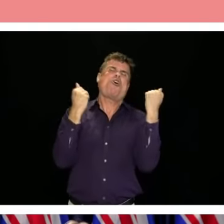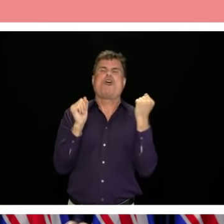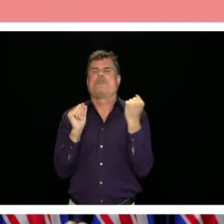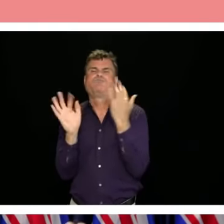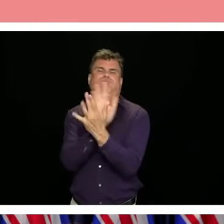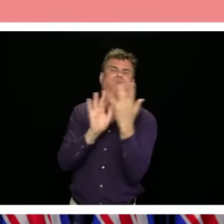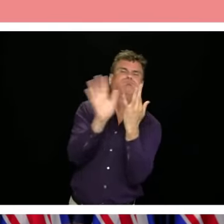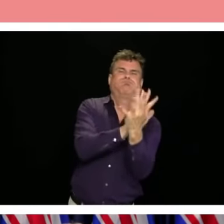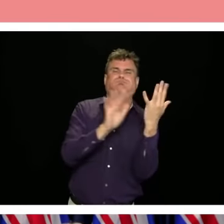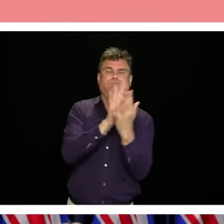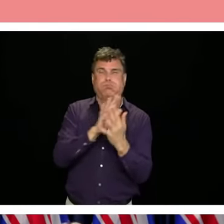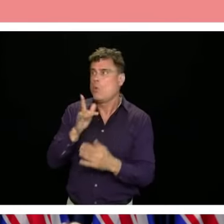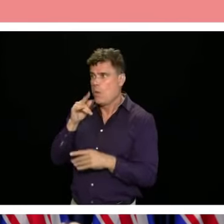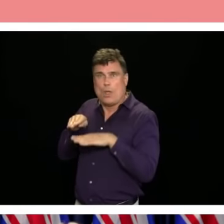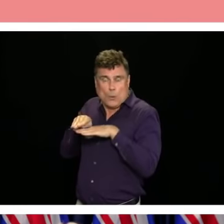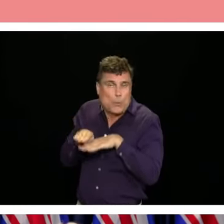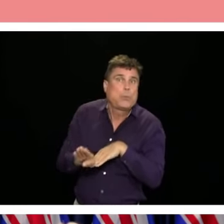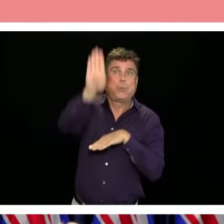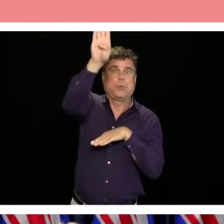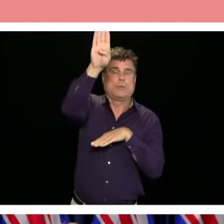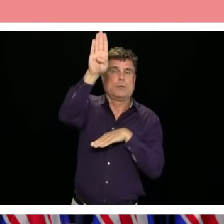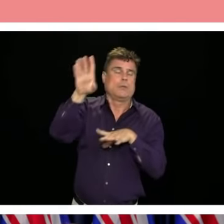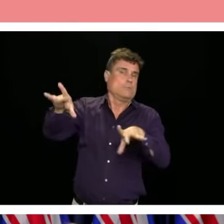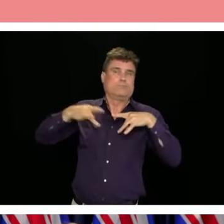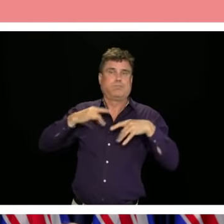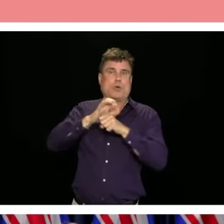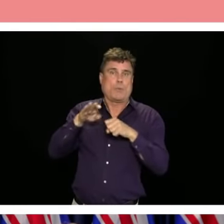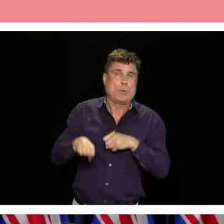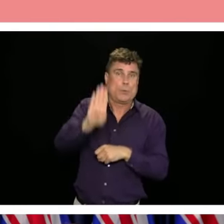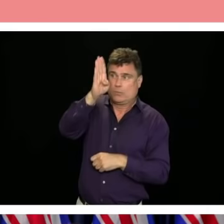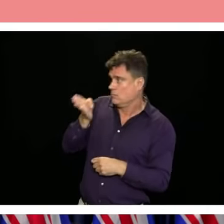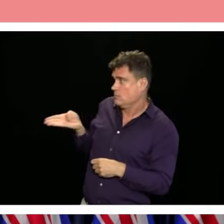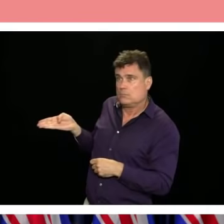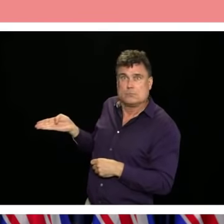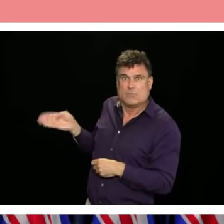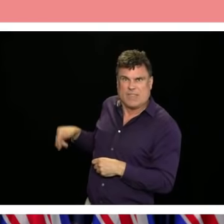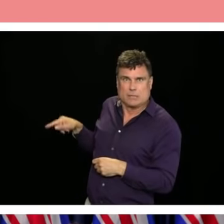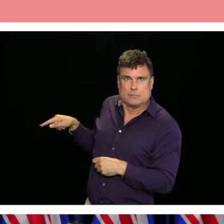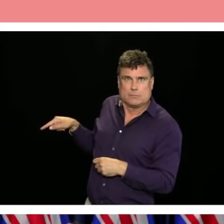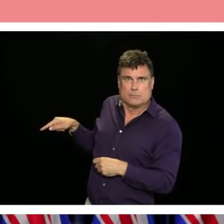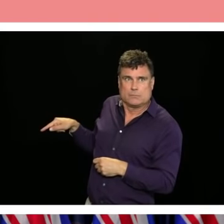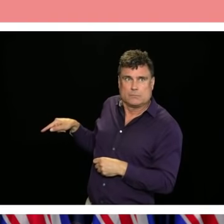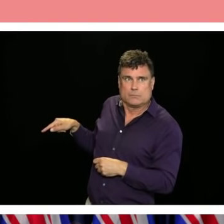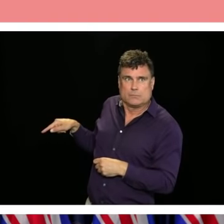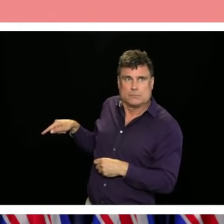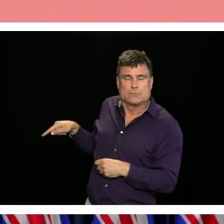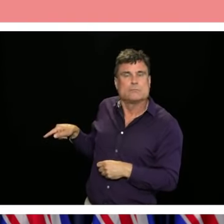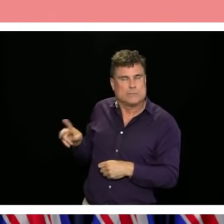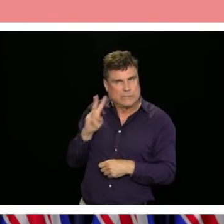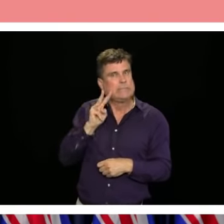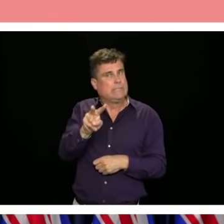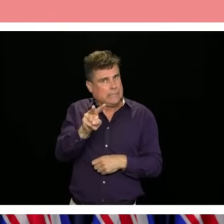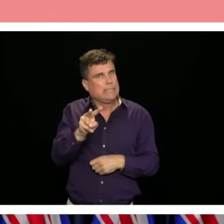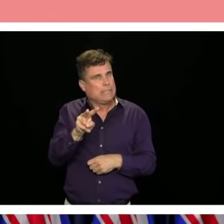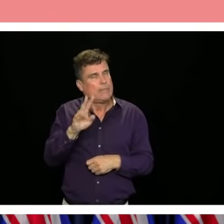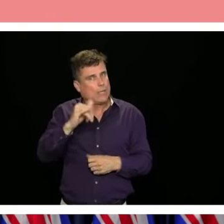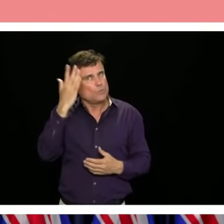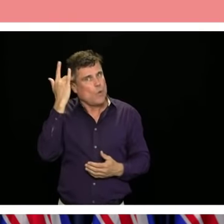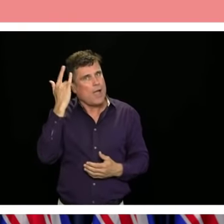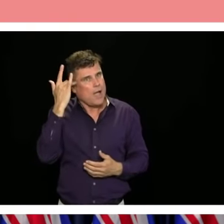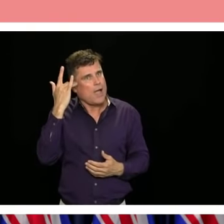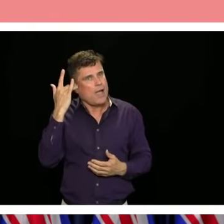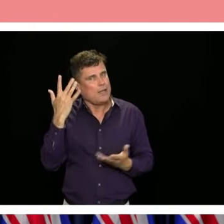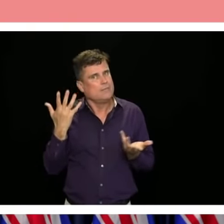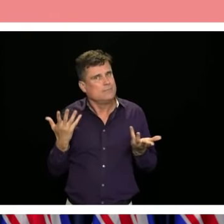could happen if we take away too many of our control measures, our protections, our safe distancing too